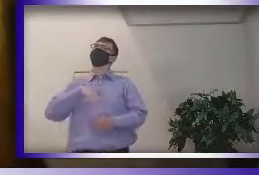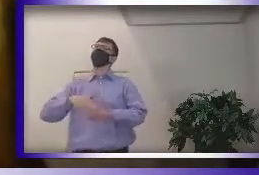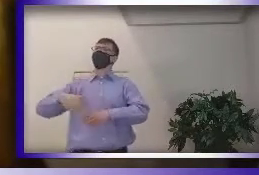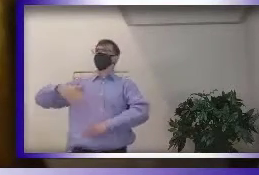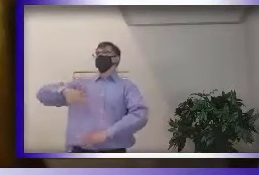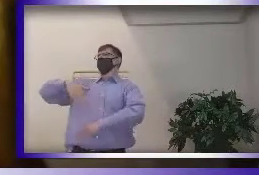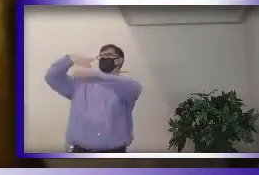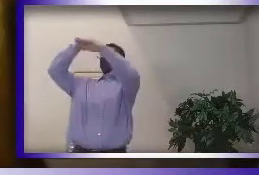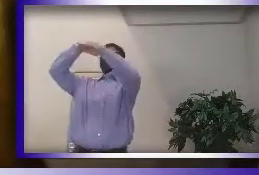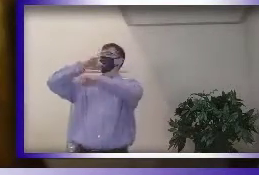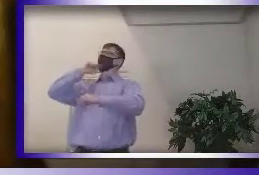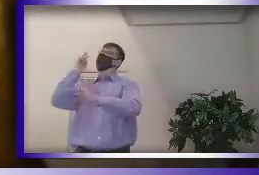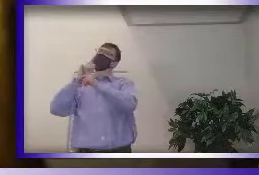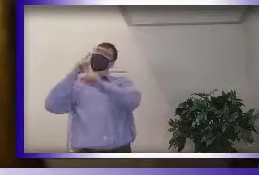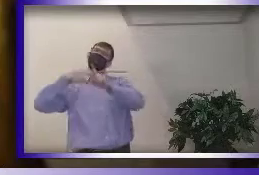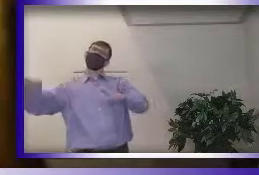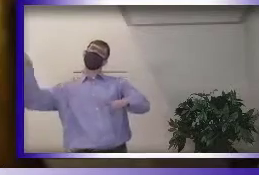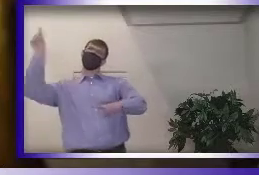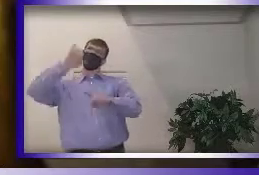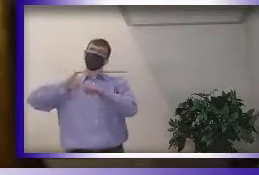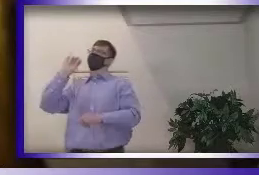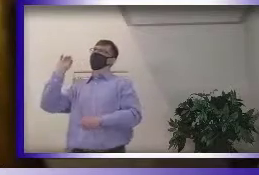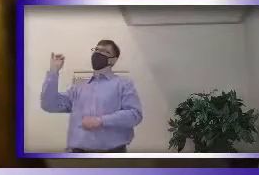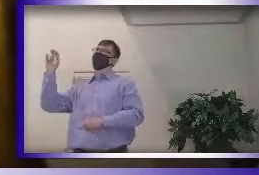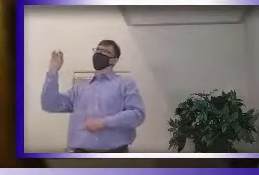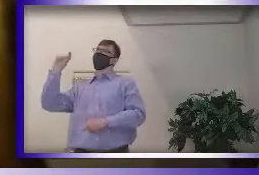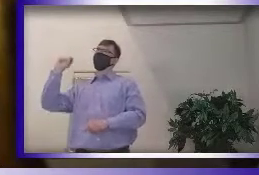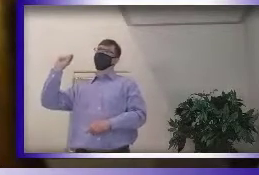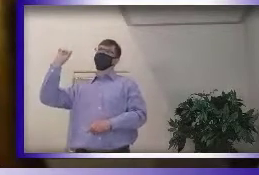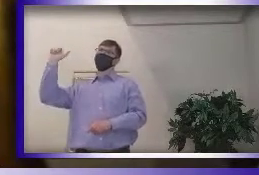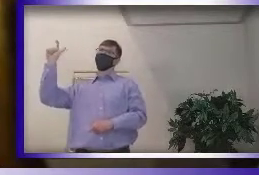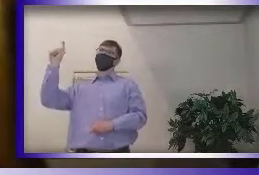took? Stop answering when they say Kathy.